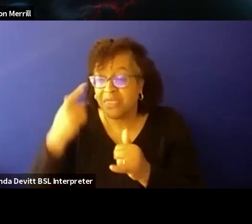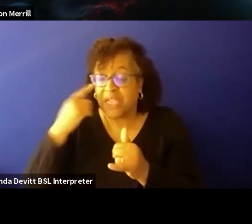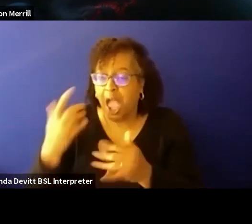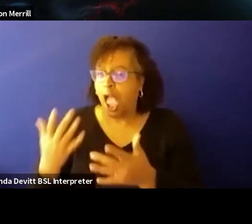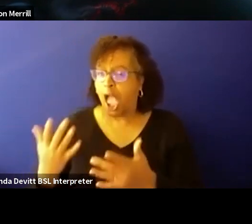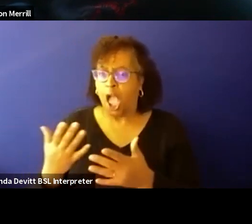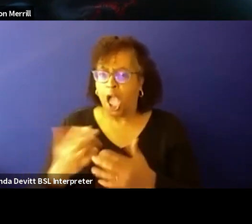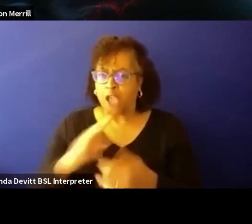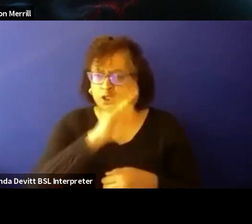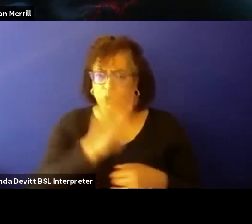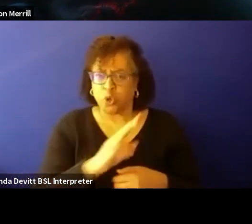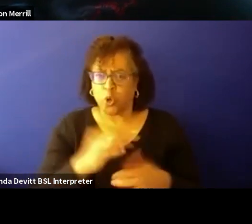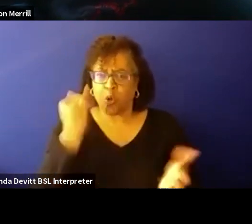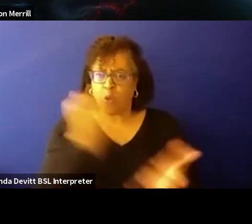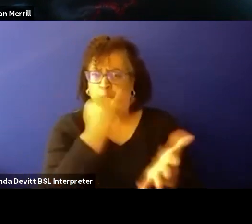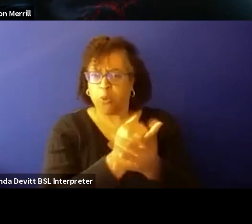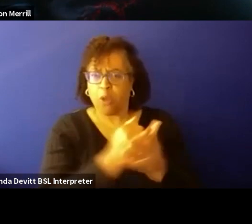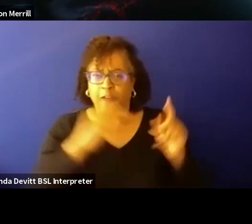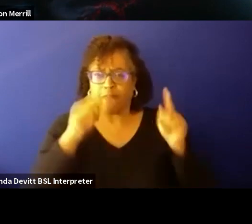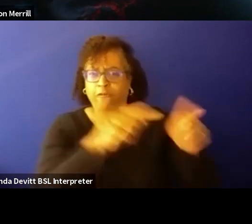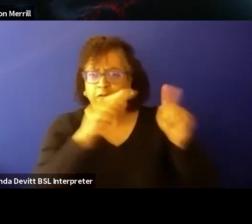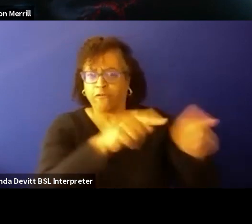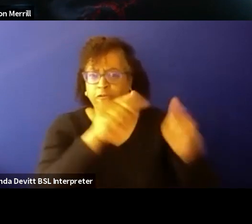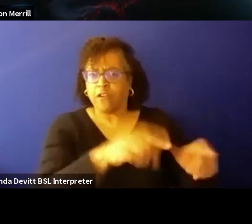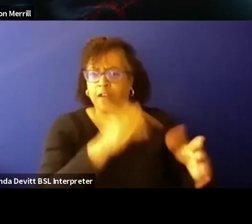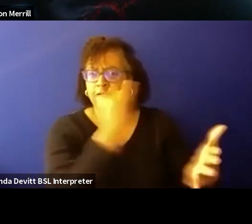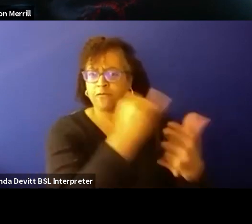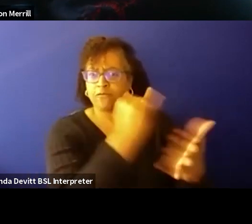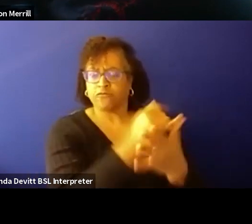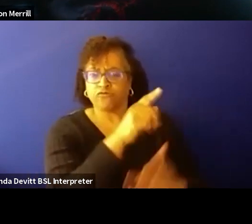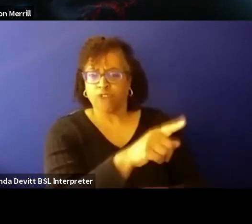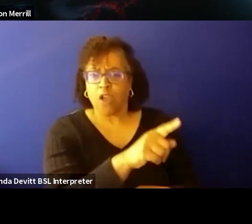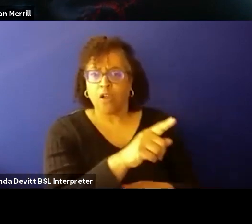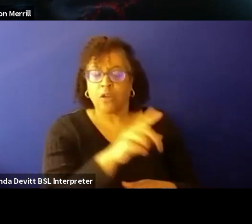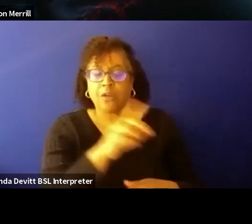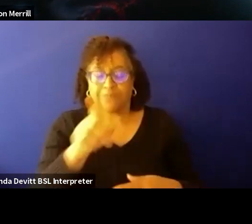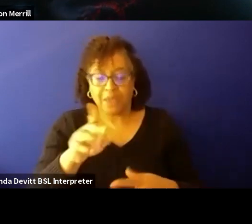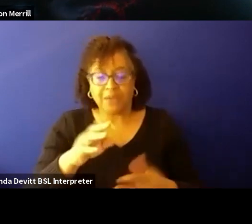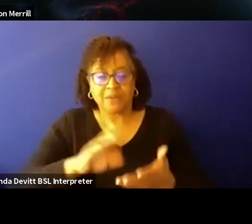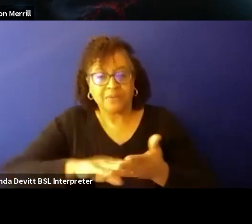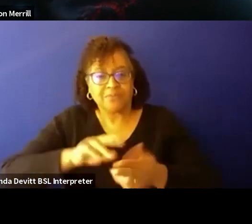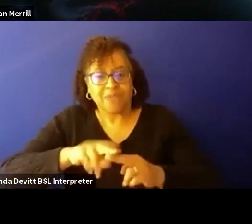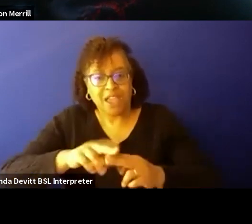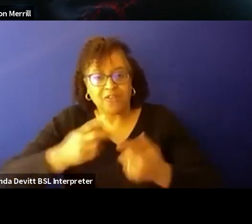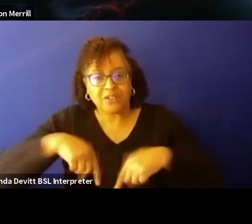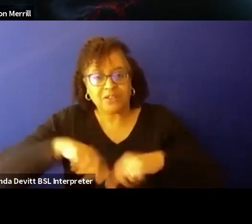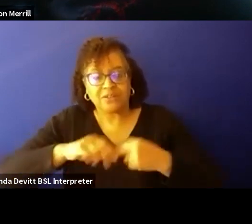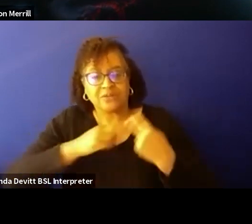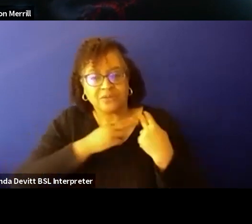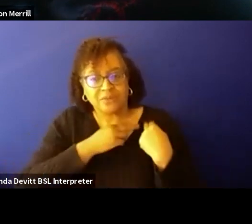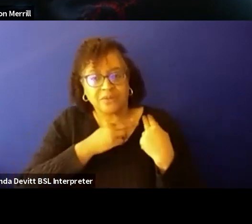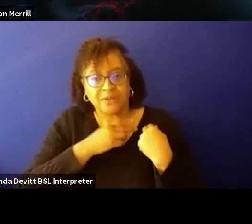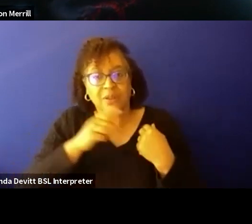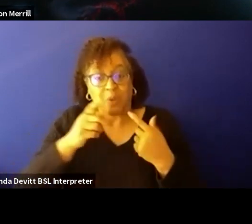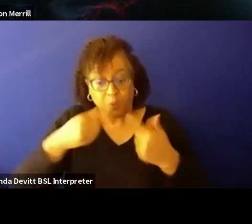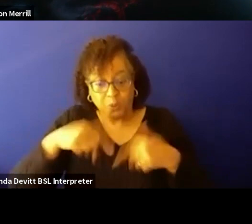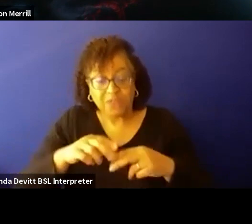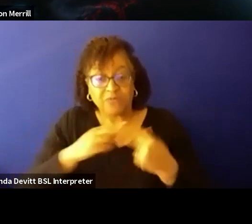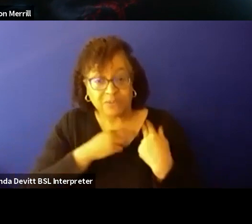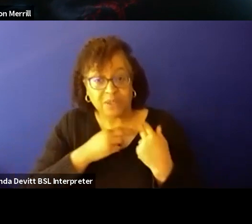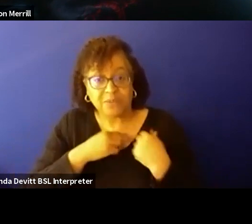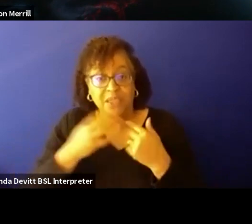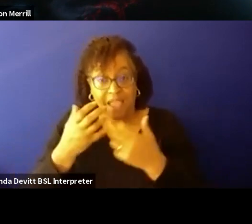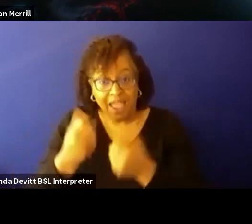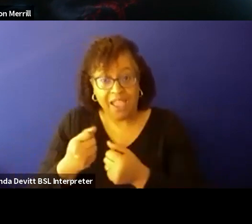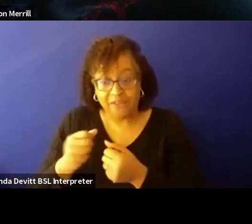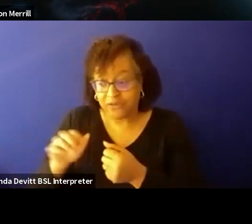as parents have a responsibility to see that our children go forward. Yeah, and I would hope